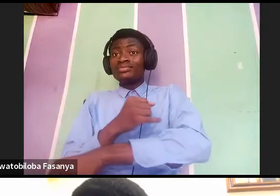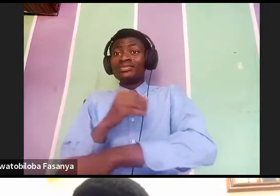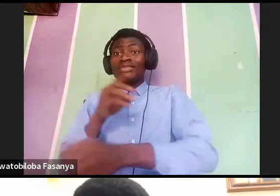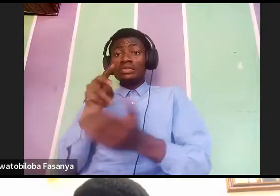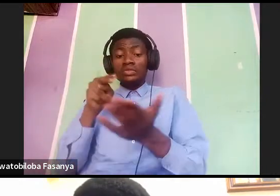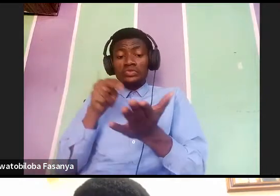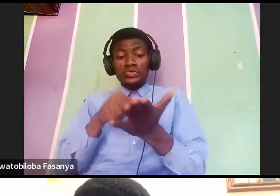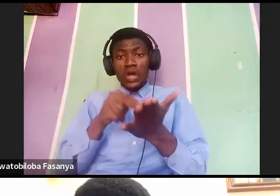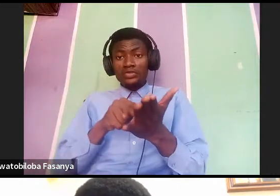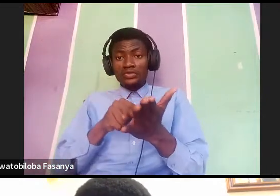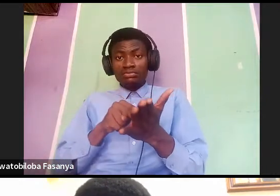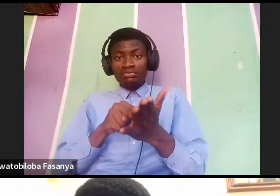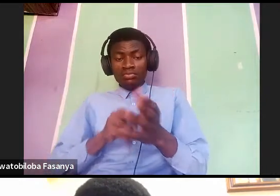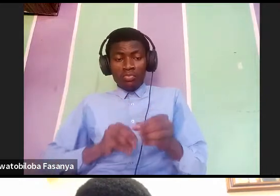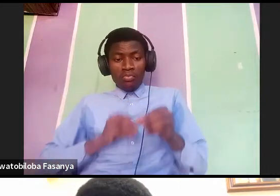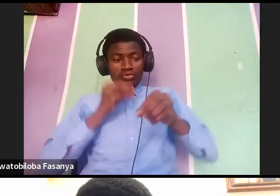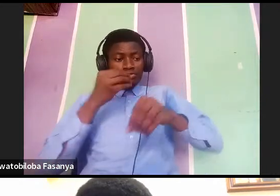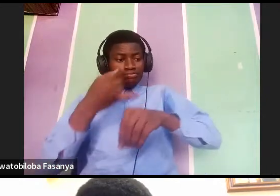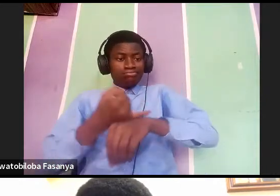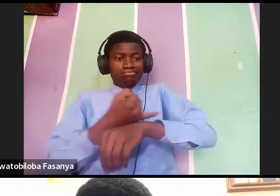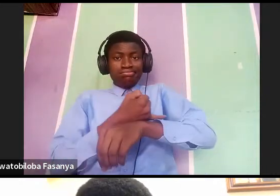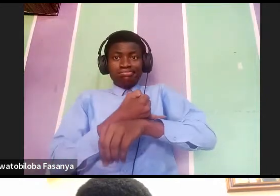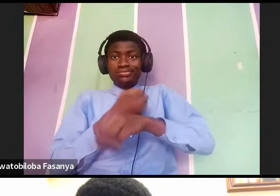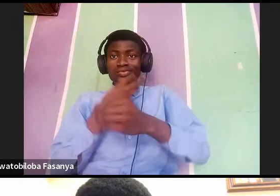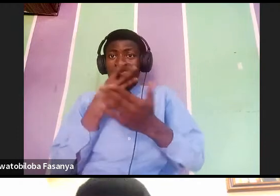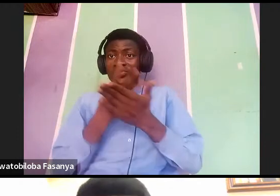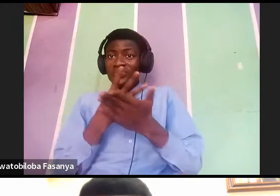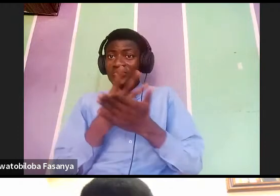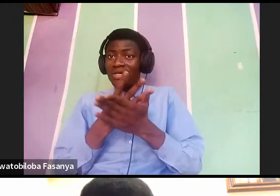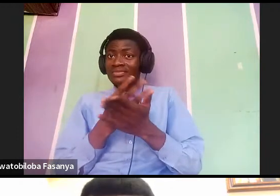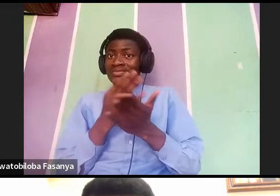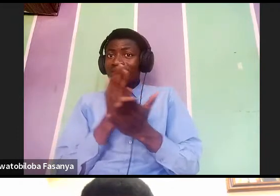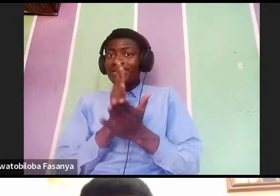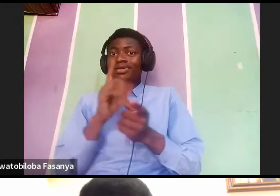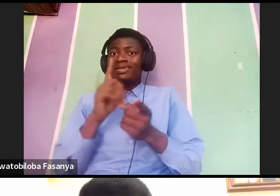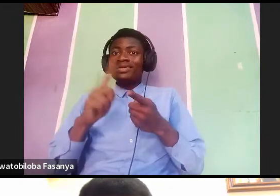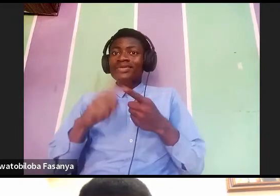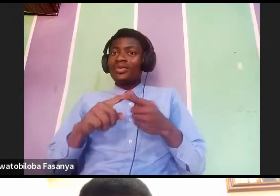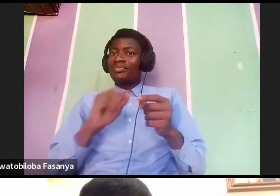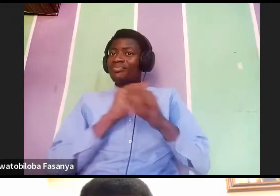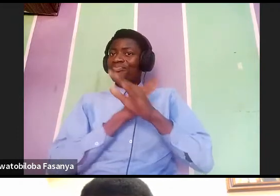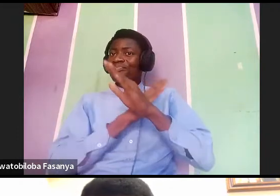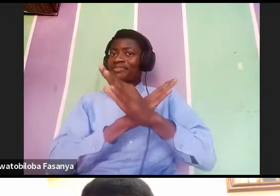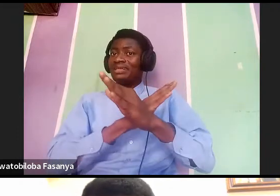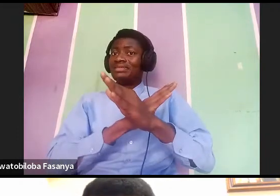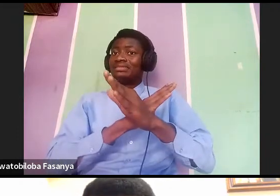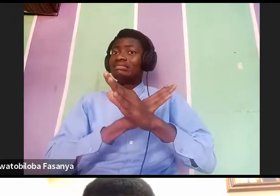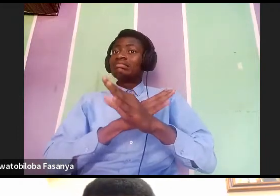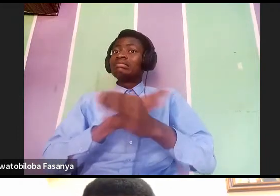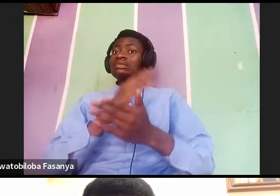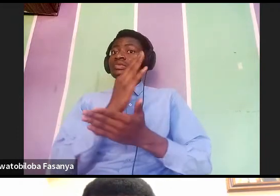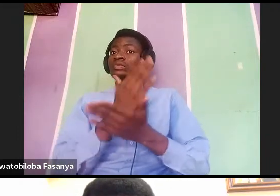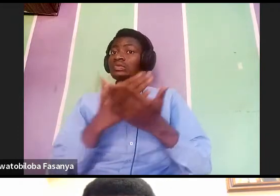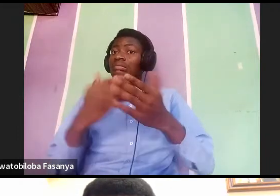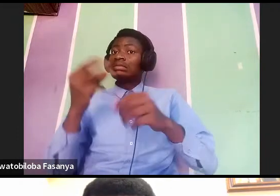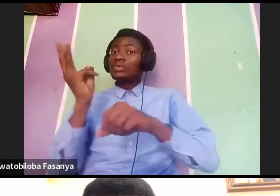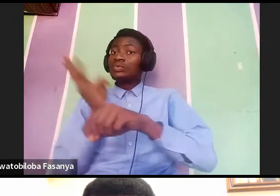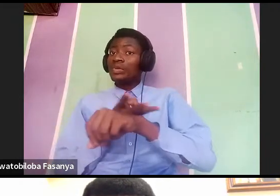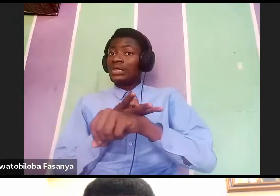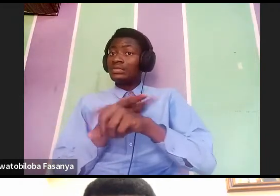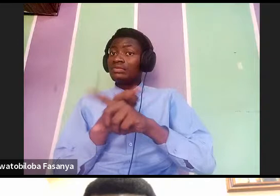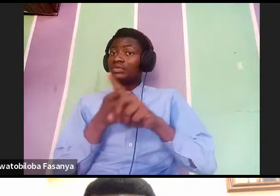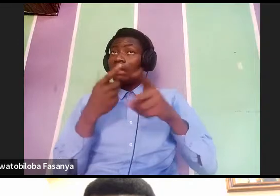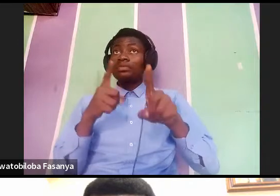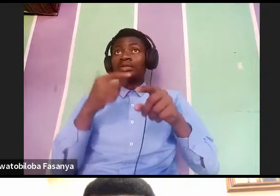to prevent cases like this from happening, because of course, we might not be sure of the